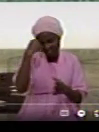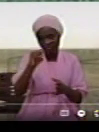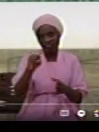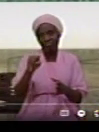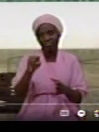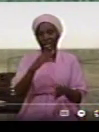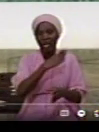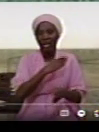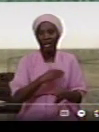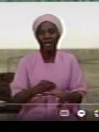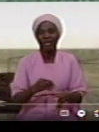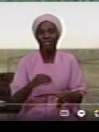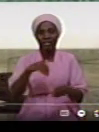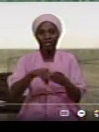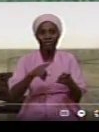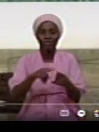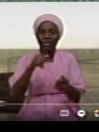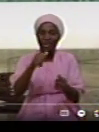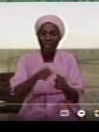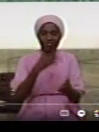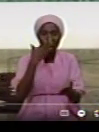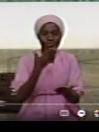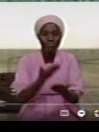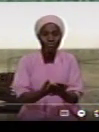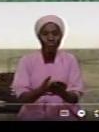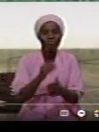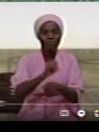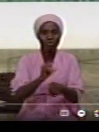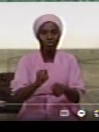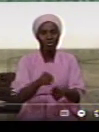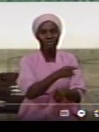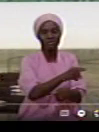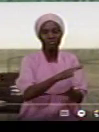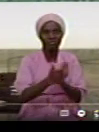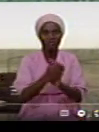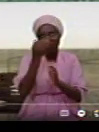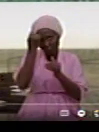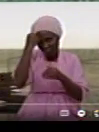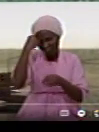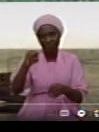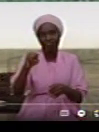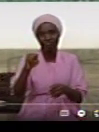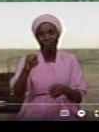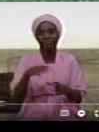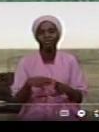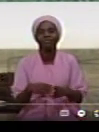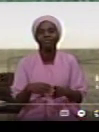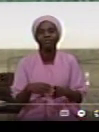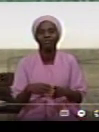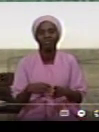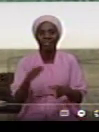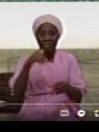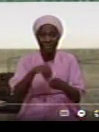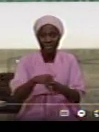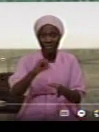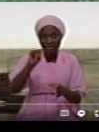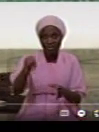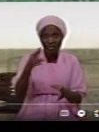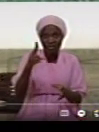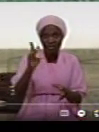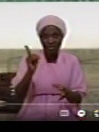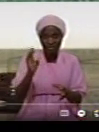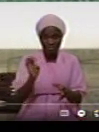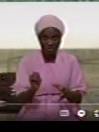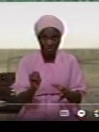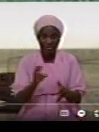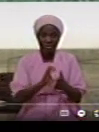work reprobate. Jude chapter 1. In Jude